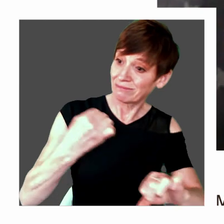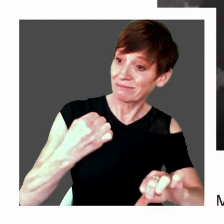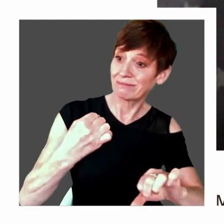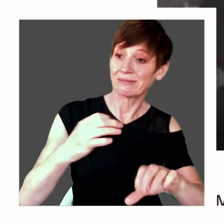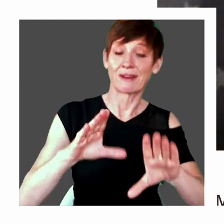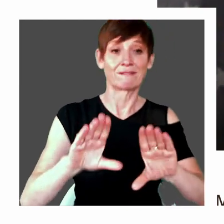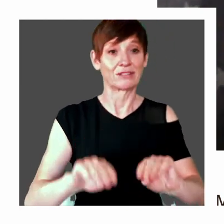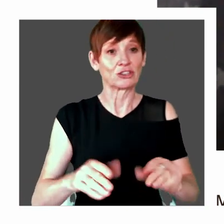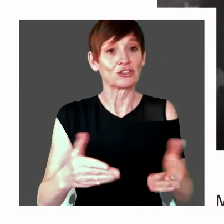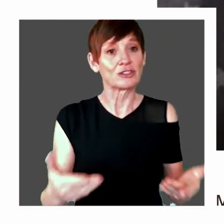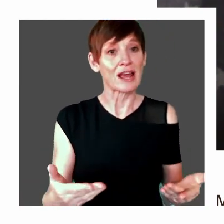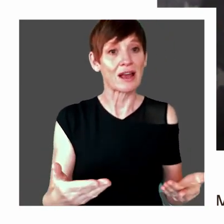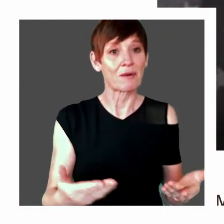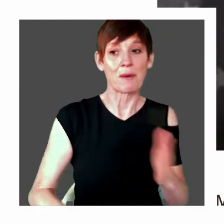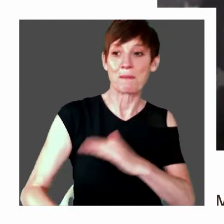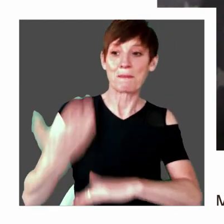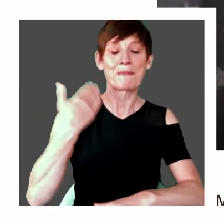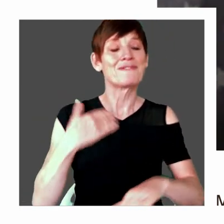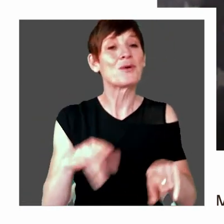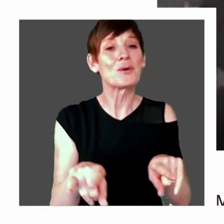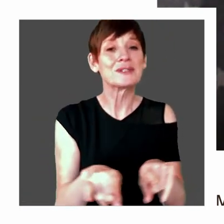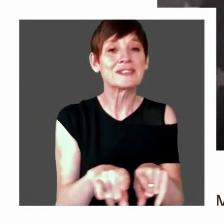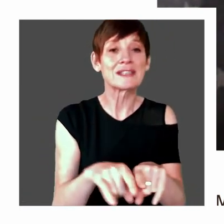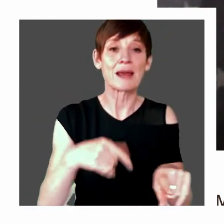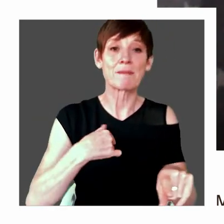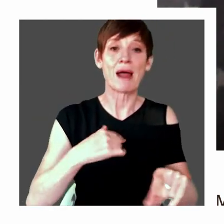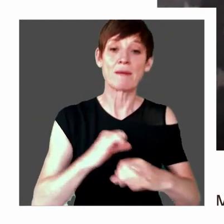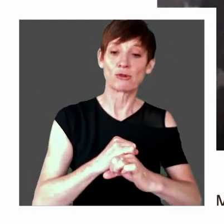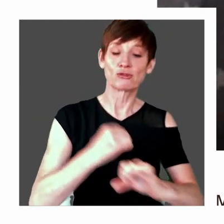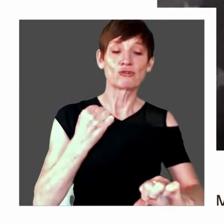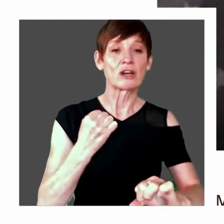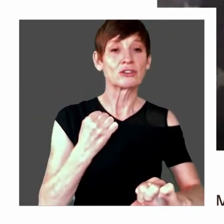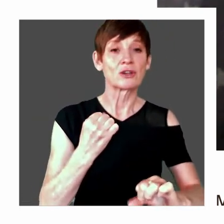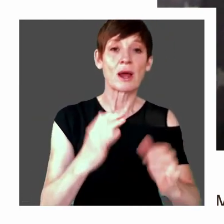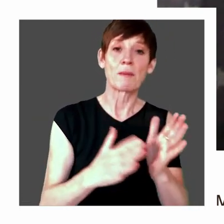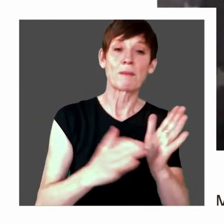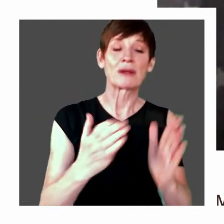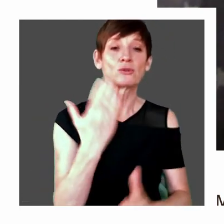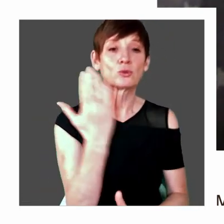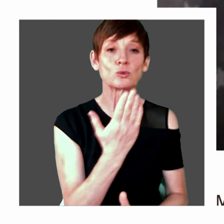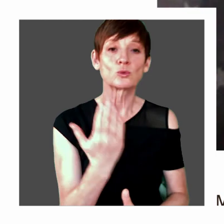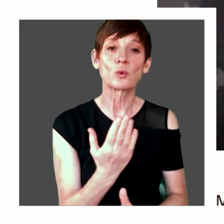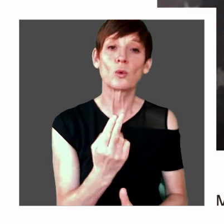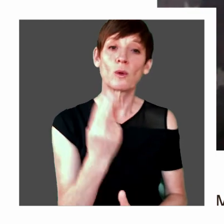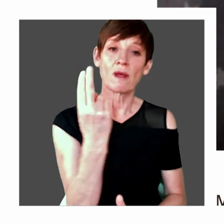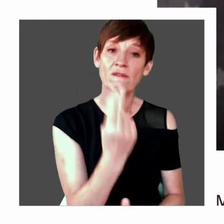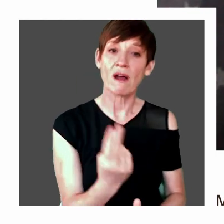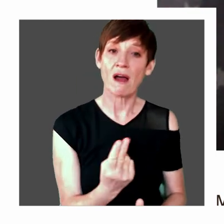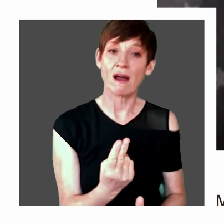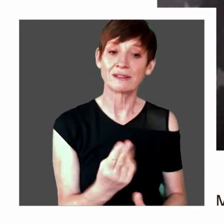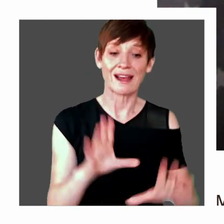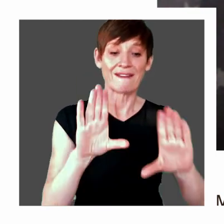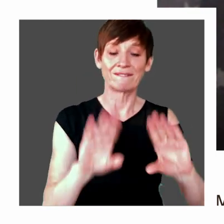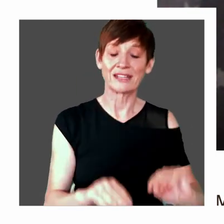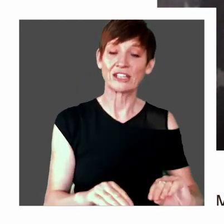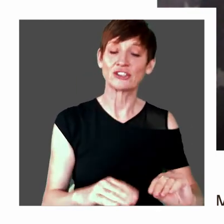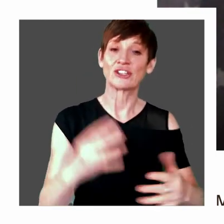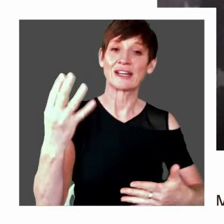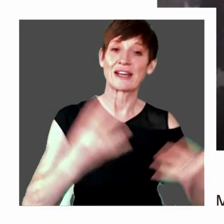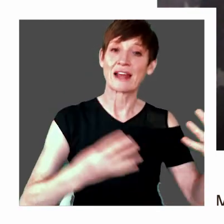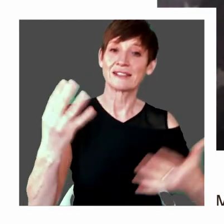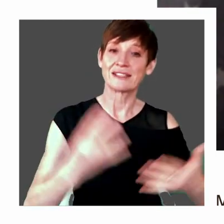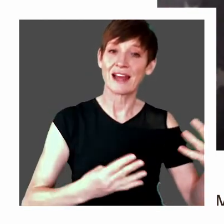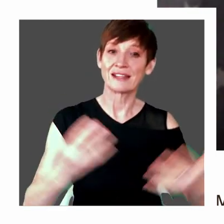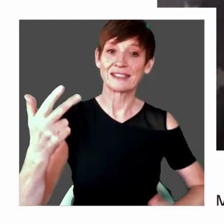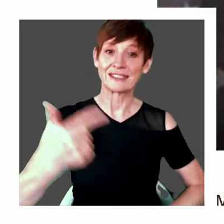experienced. I'm a graduate of Manchester School of Art, and I completed my master's in industrial design in 1997. They were good,